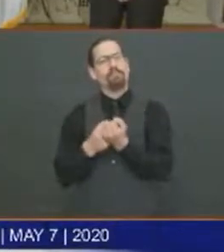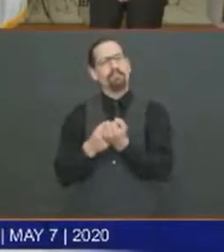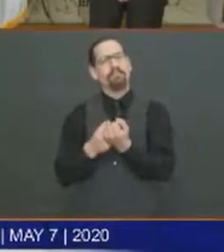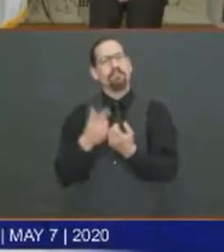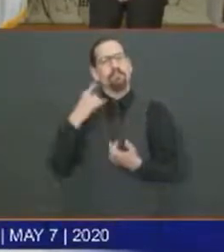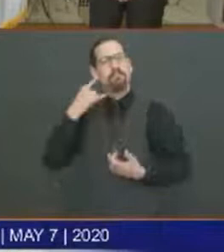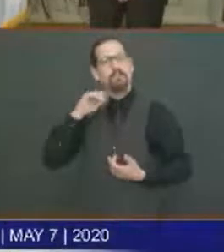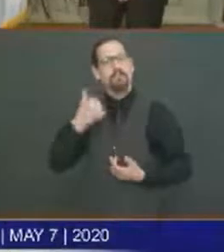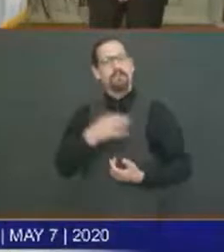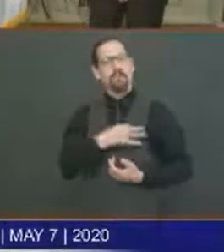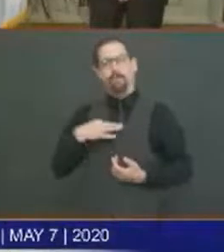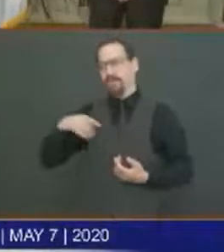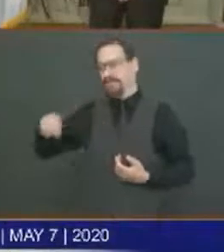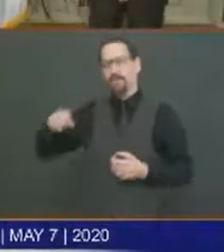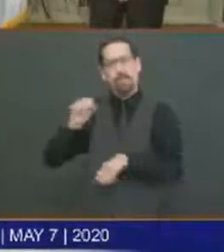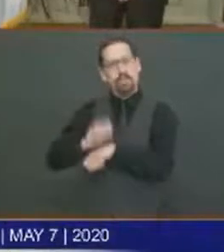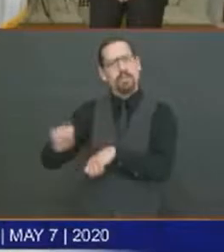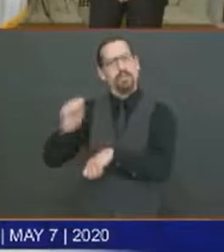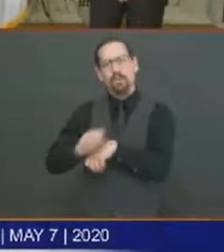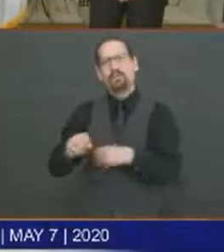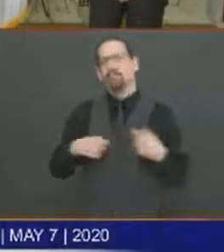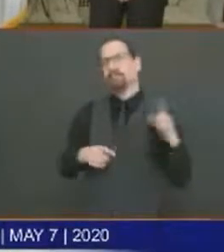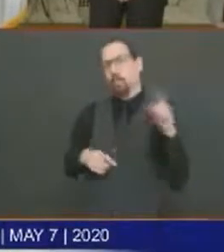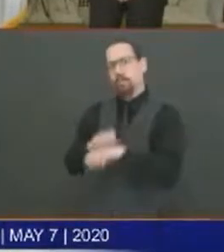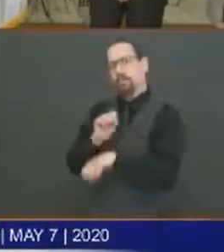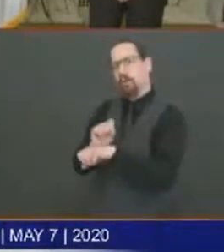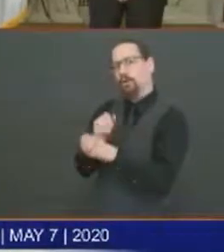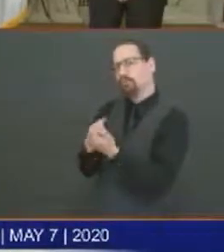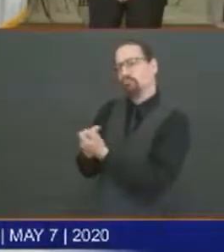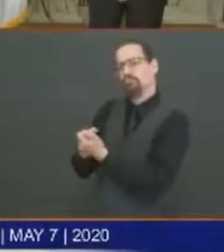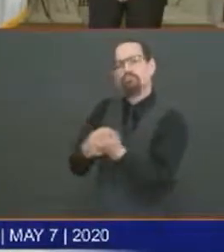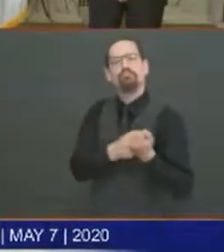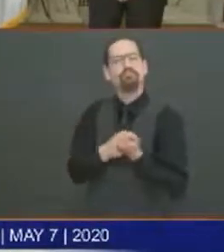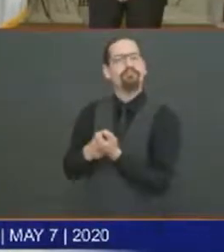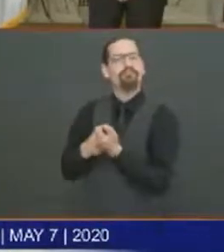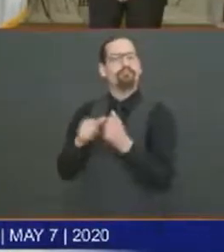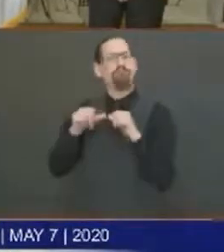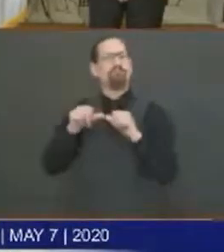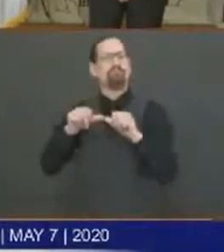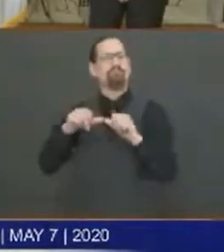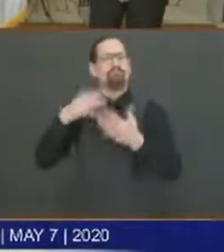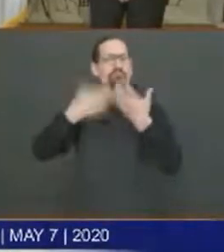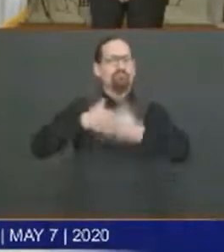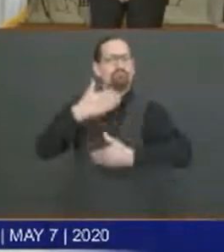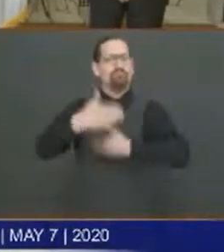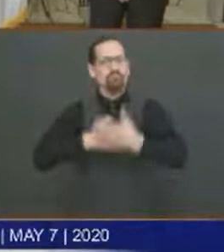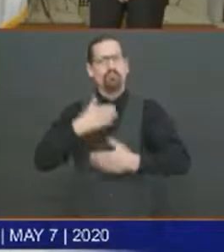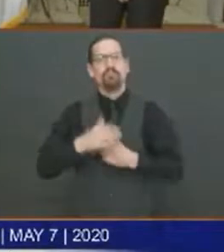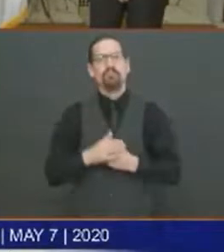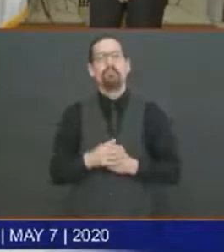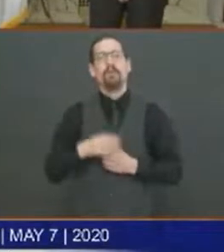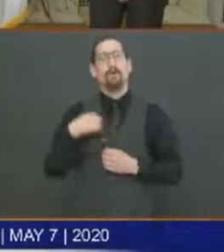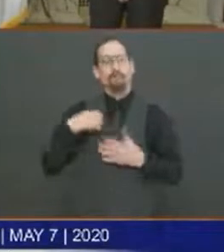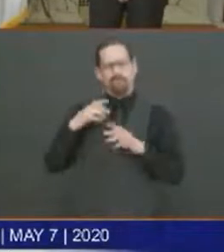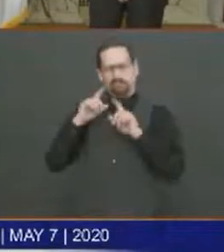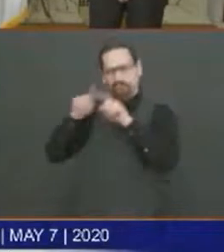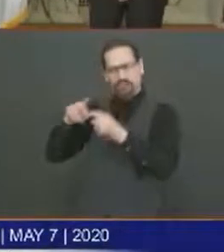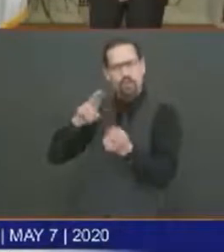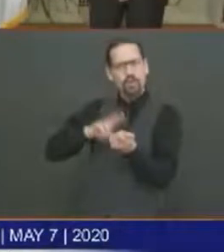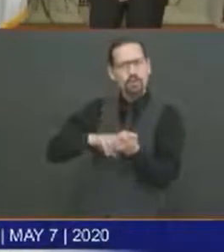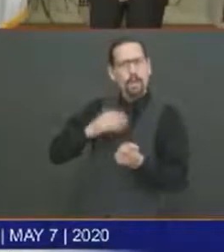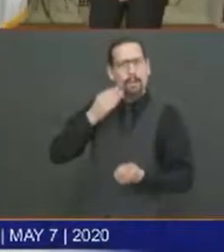settings. We also are going in to make sure they have the infection control support, the